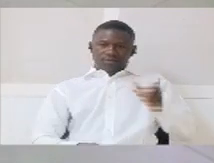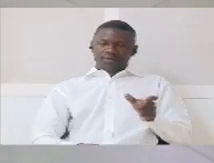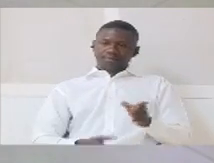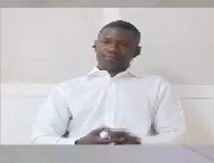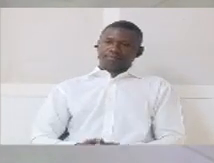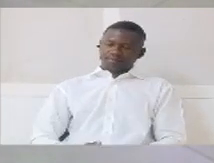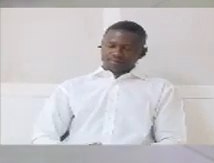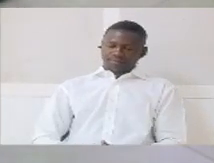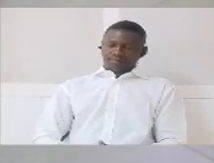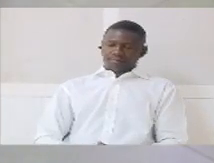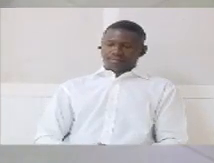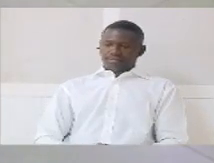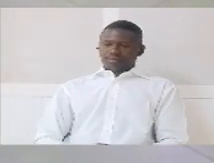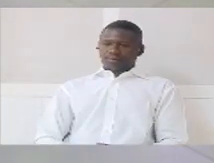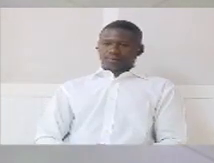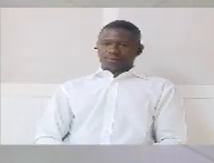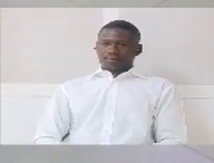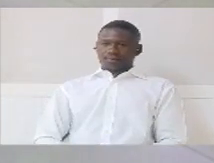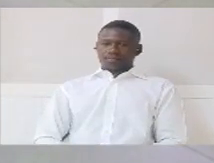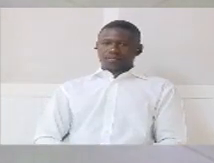Council ko ibisimila koteke sero.